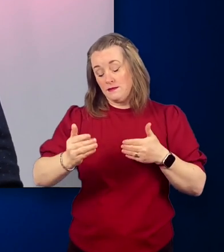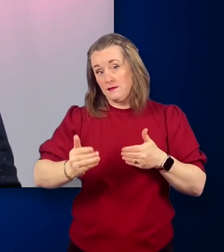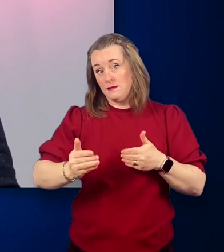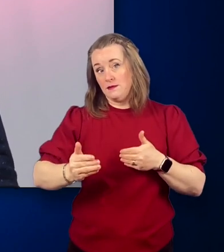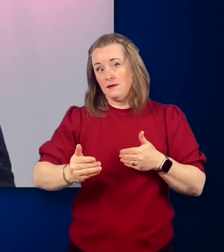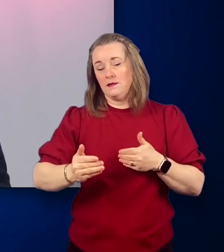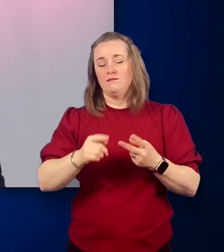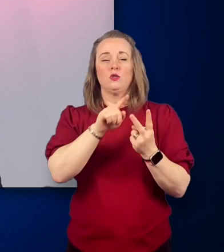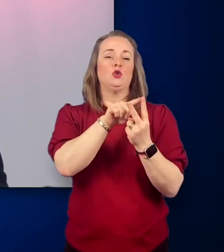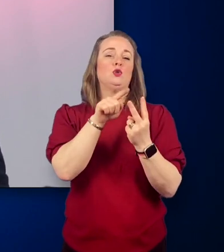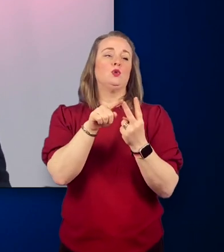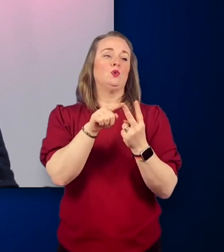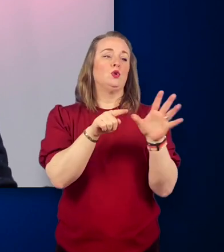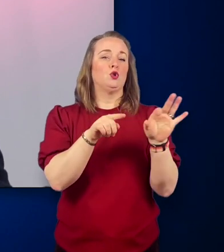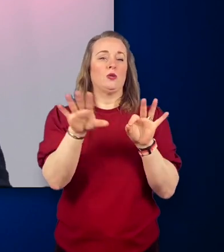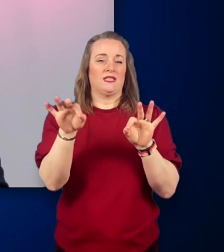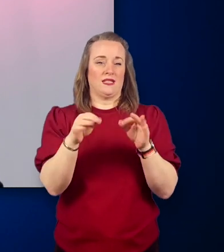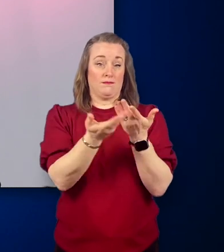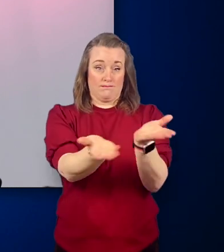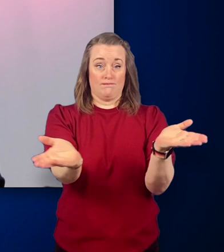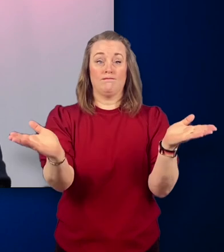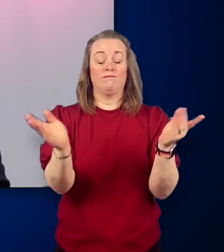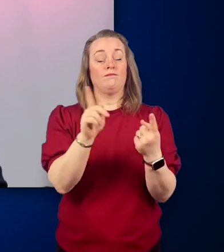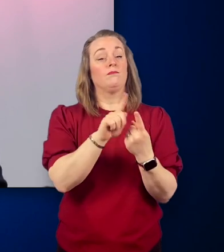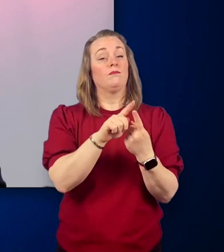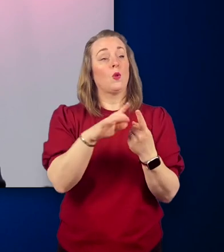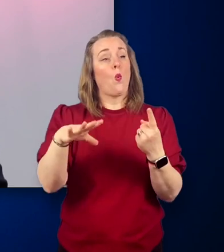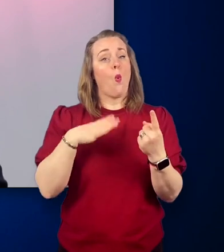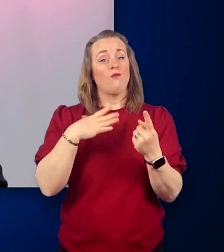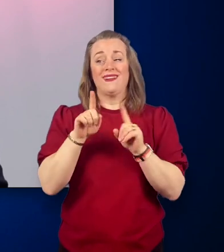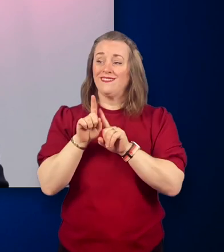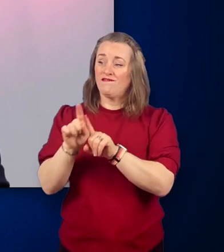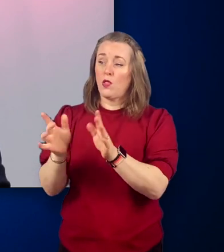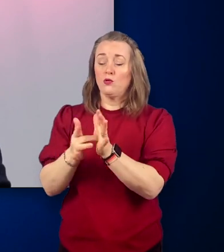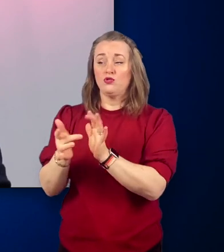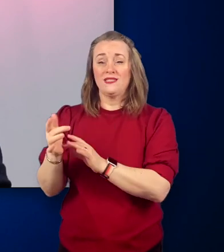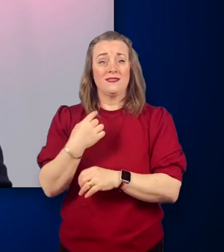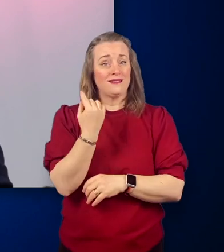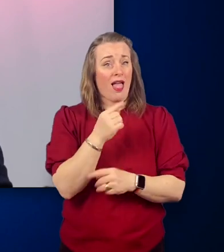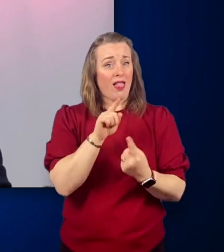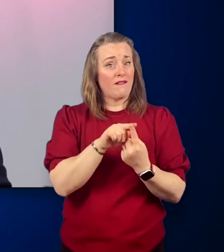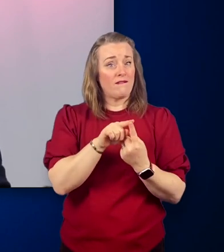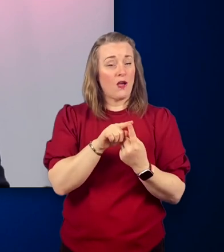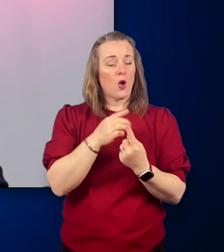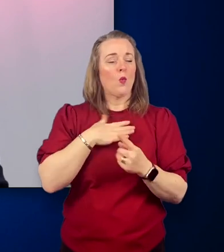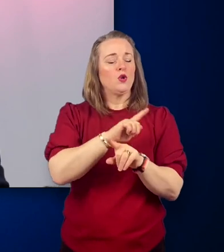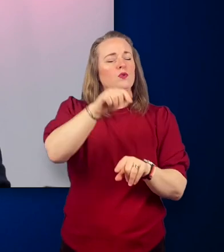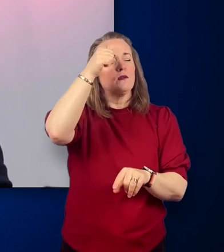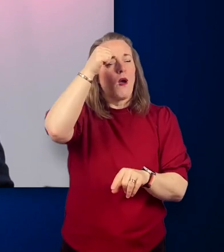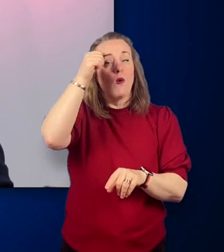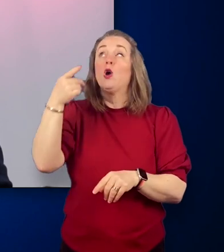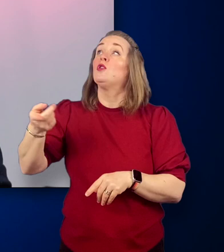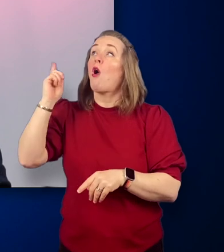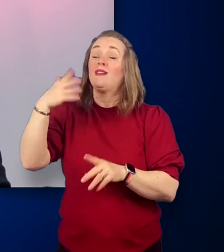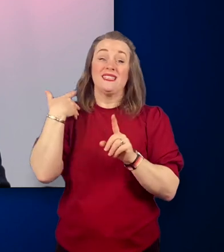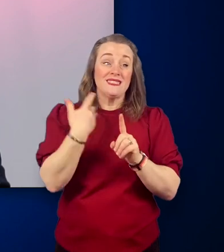I'm going to give you two options. First of all, if you're a follower of this Jesus, I want you to know God is sending you